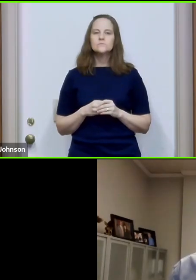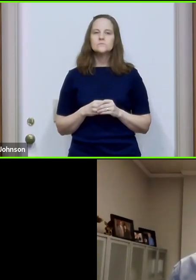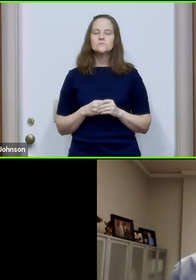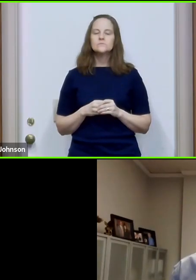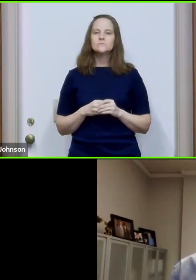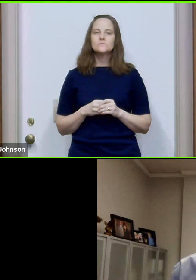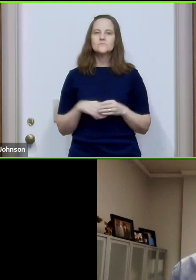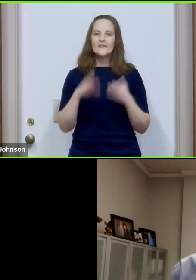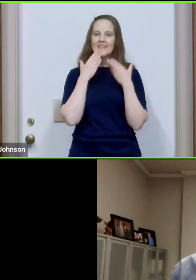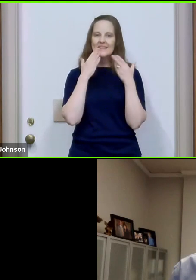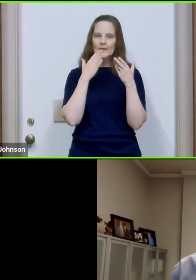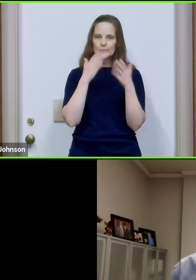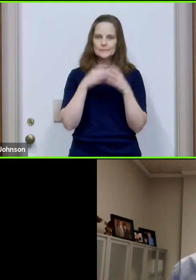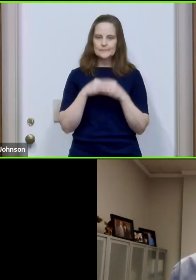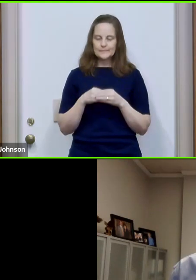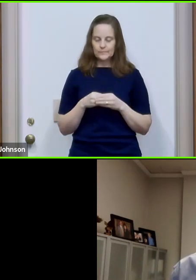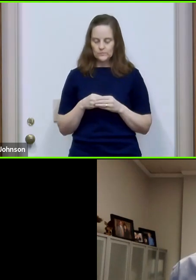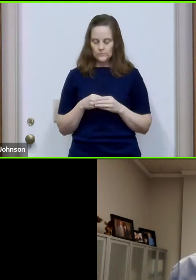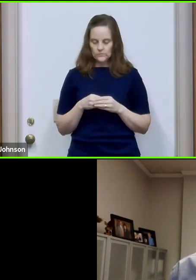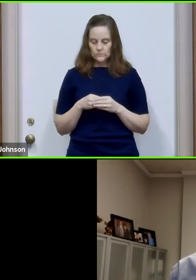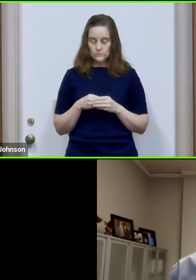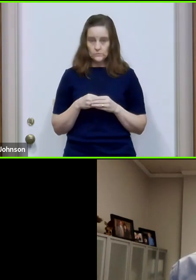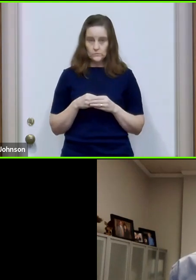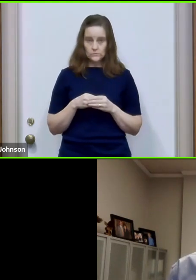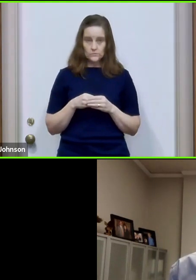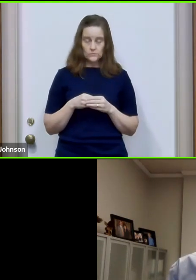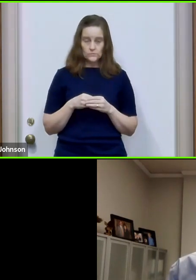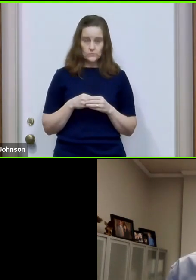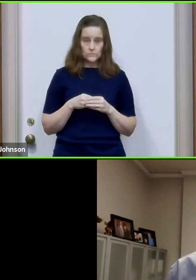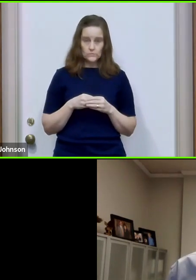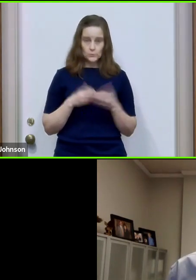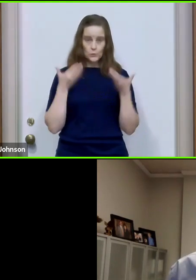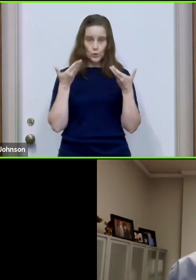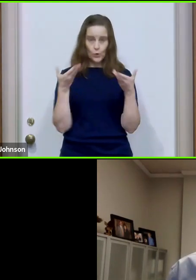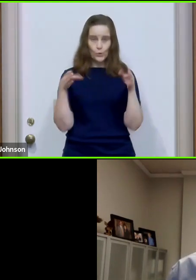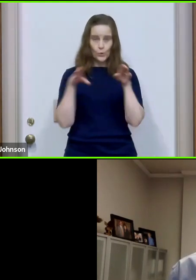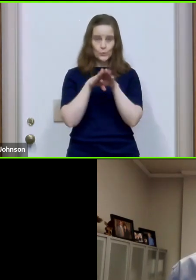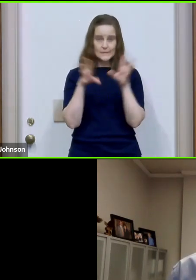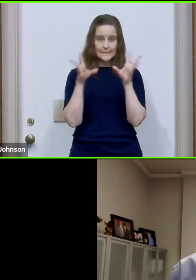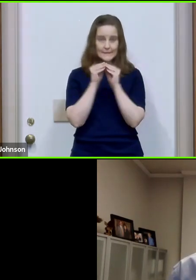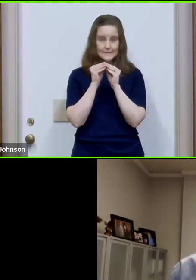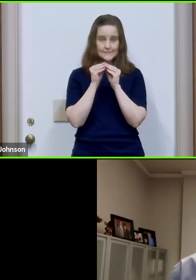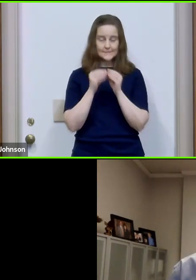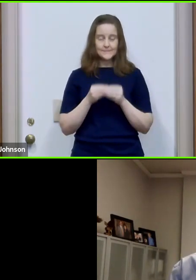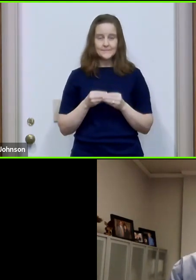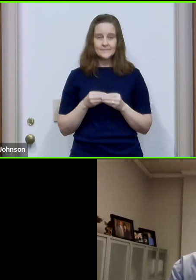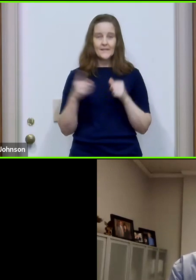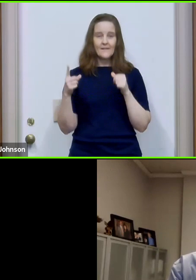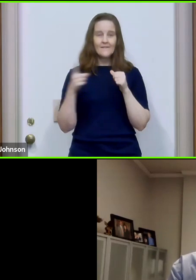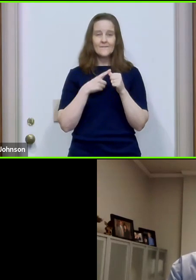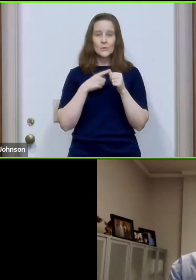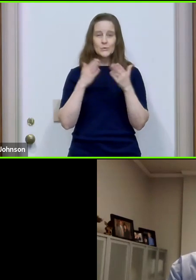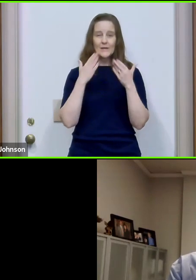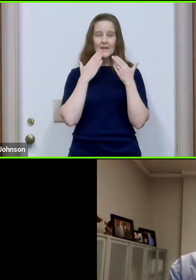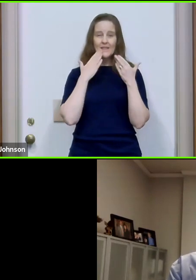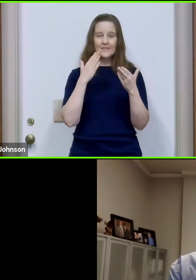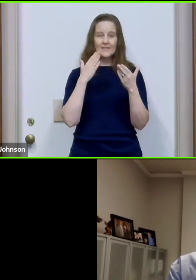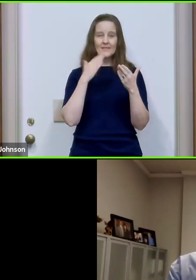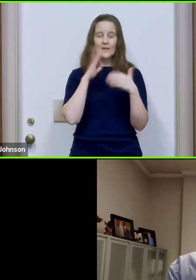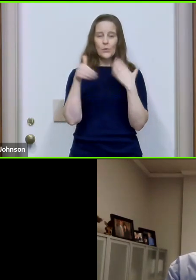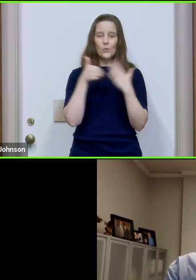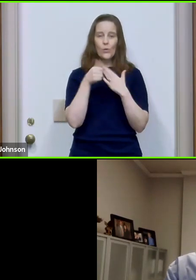Thank you, Provost Calley. President Smatresk, would you like to close us out? Well, first of all, I want to thank everybody